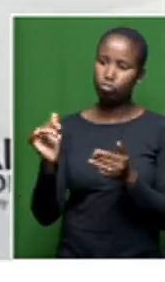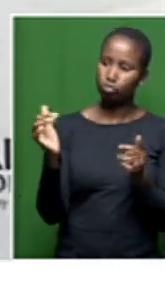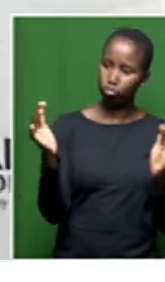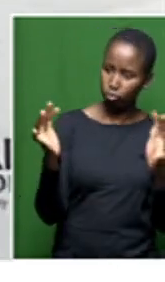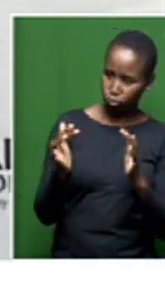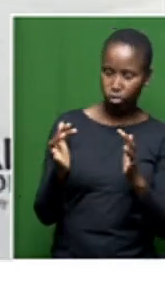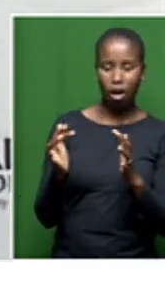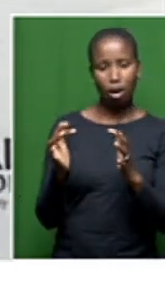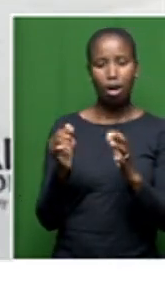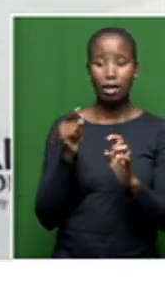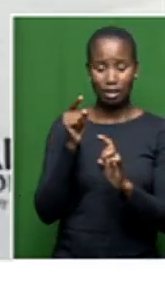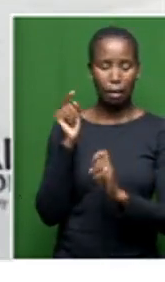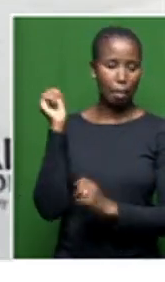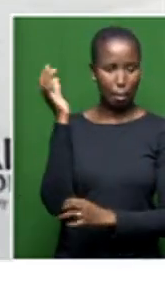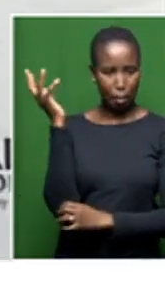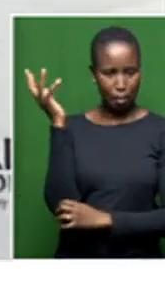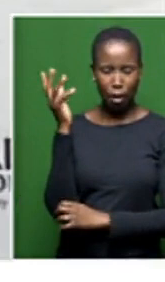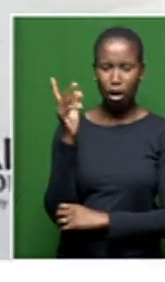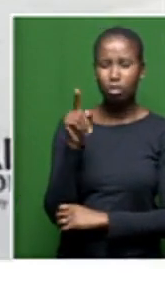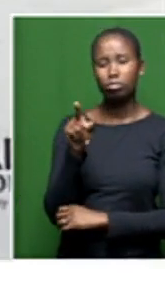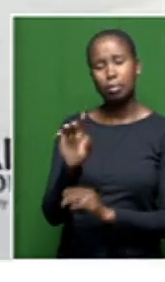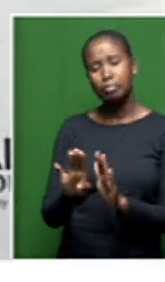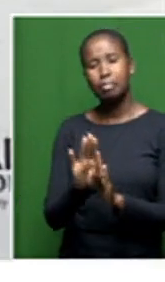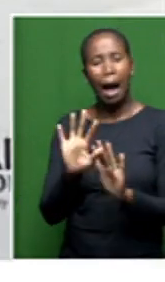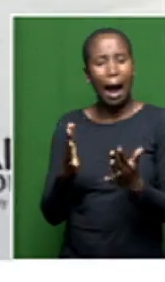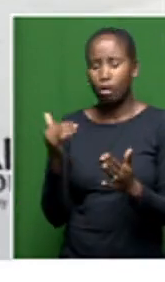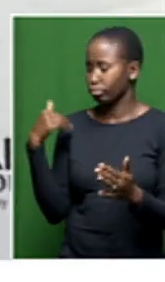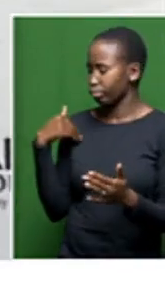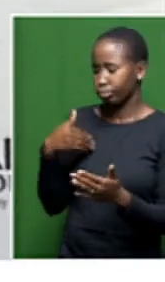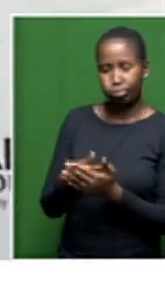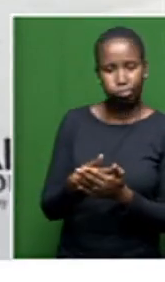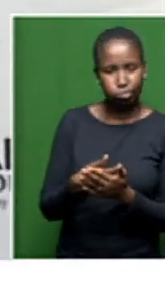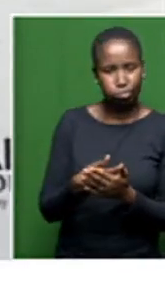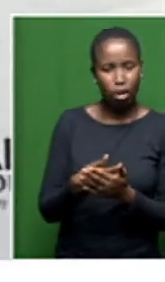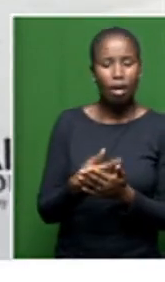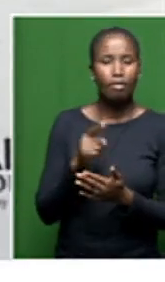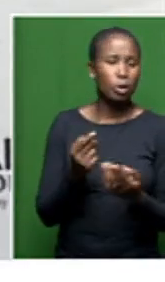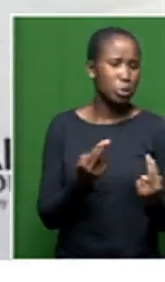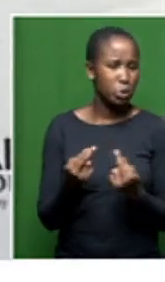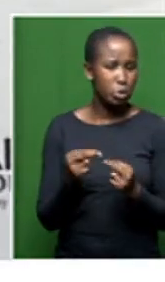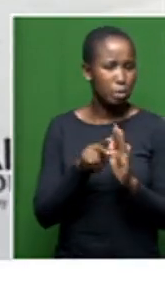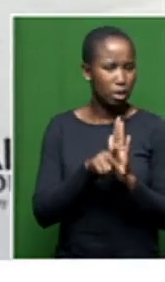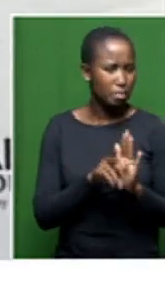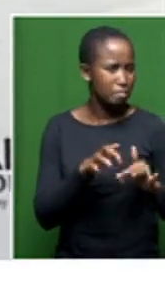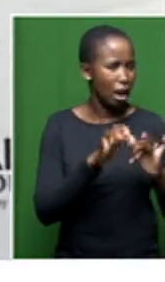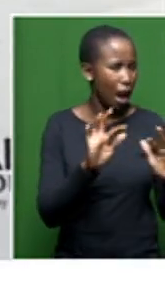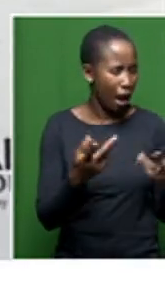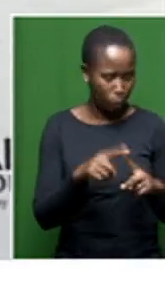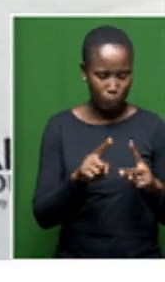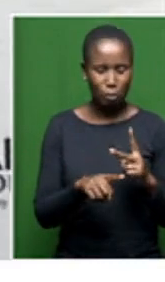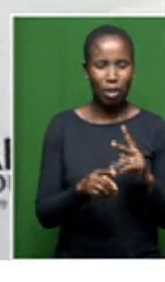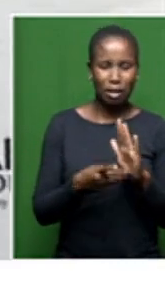of the progress that it has made over the past year or so in terms of new policy